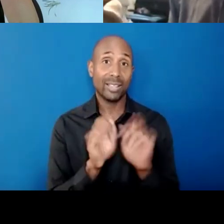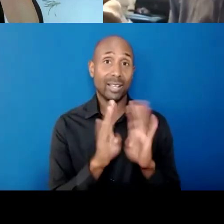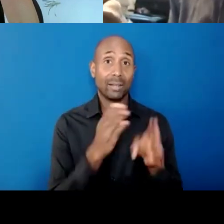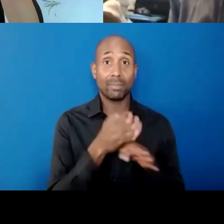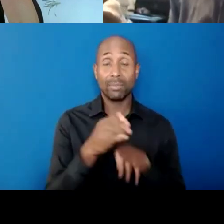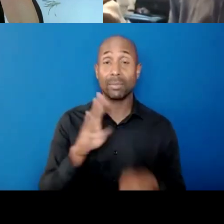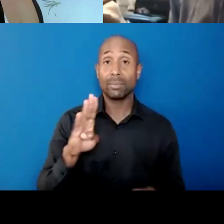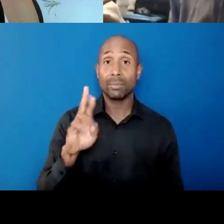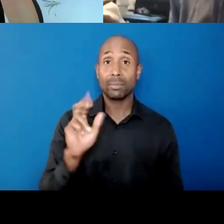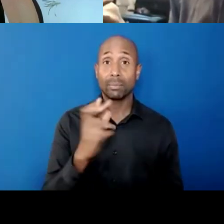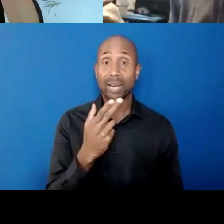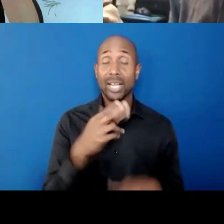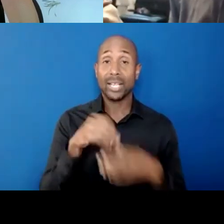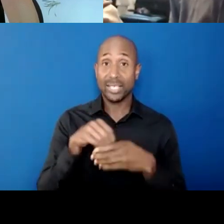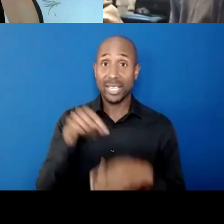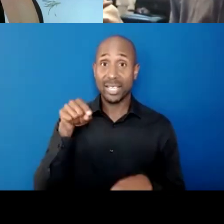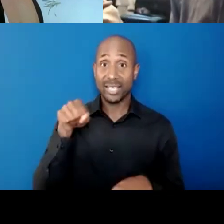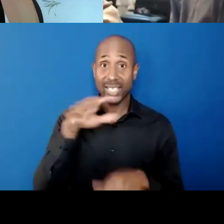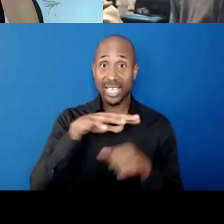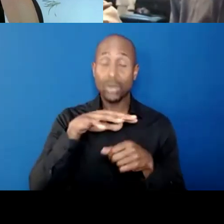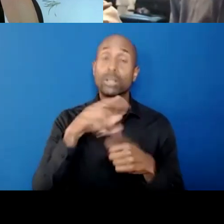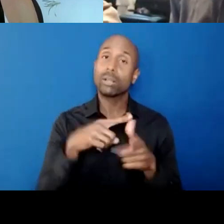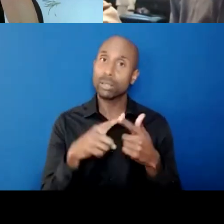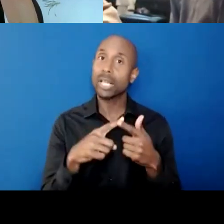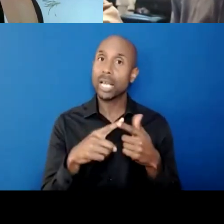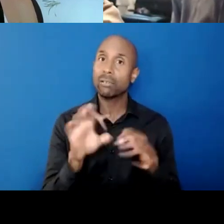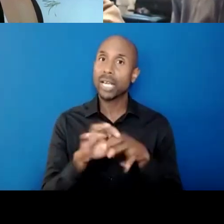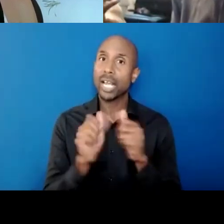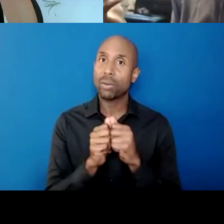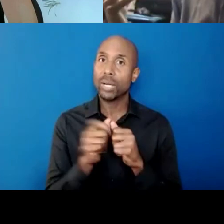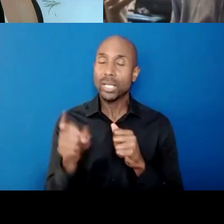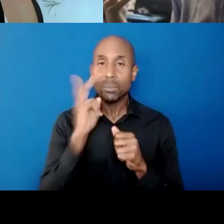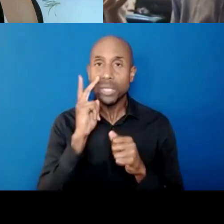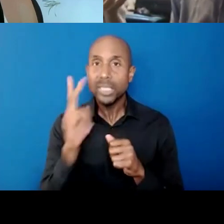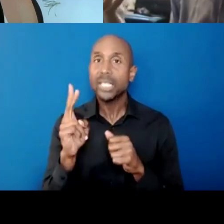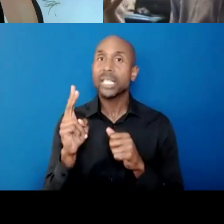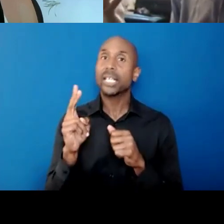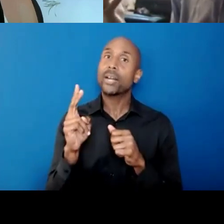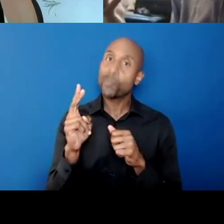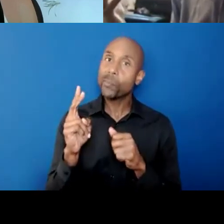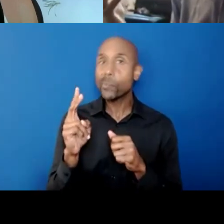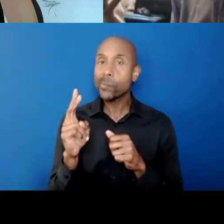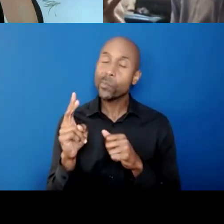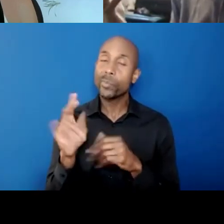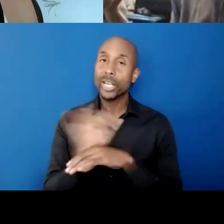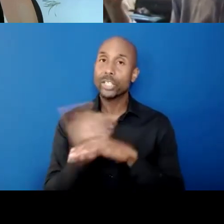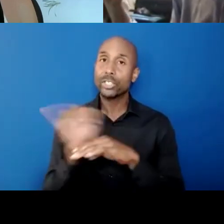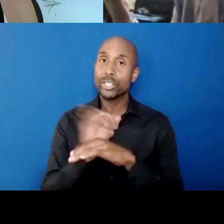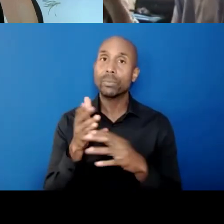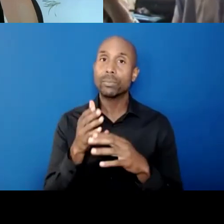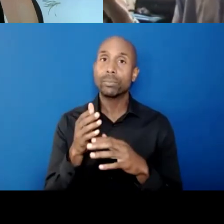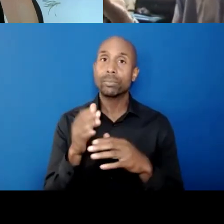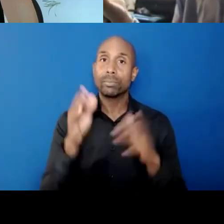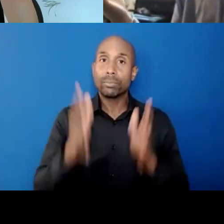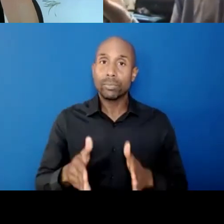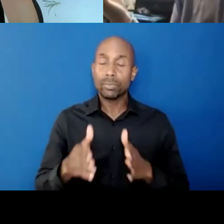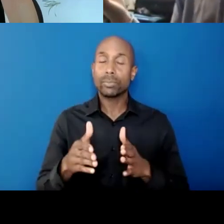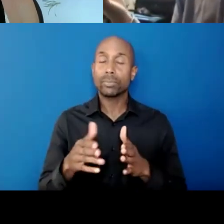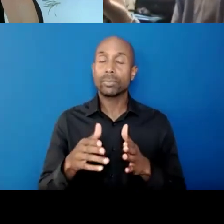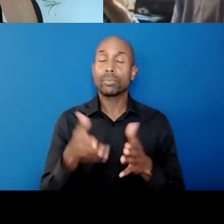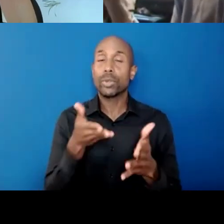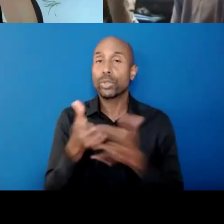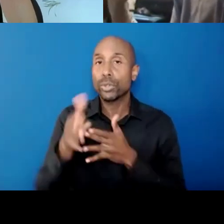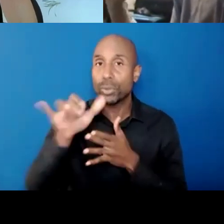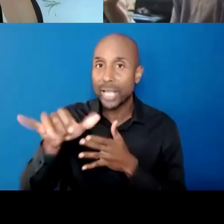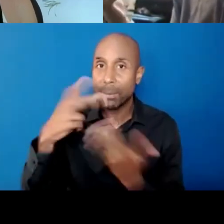AAPD to see if you can maybe get some interns through that program in future years. That's a great way to just, if you're looking for more